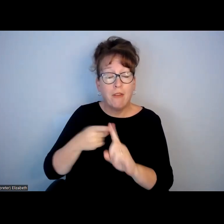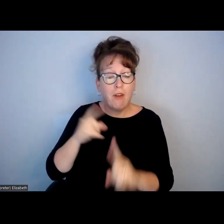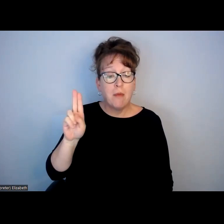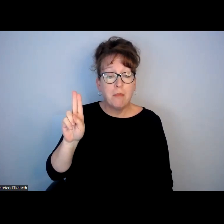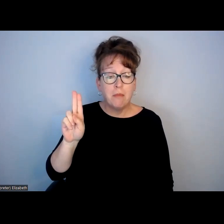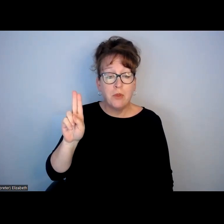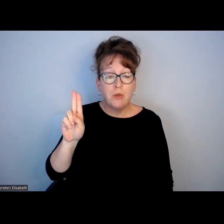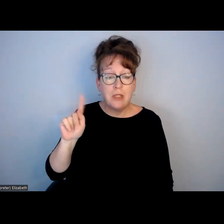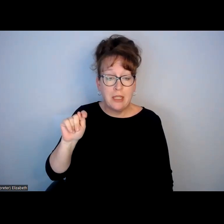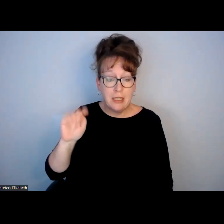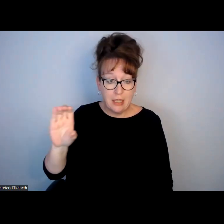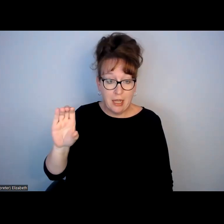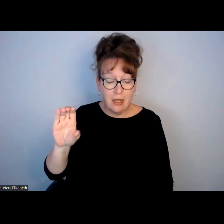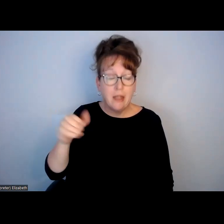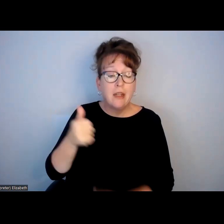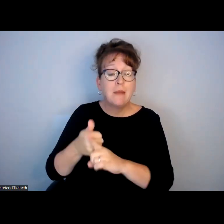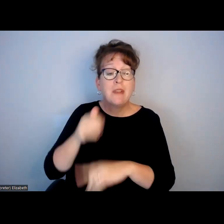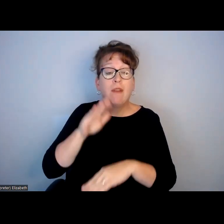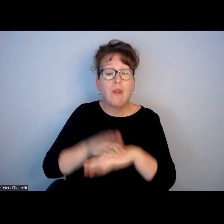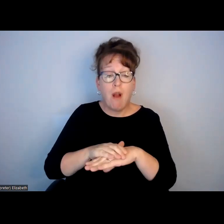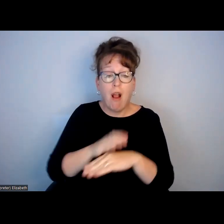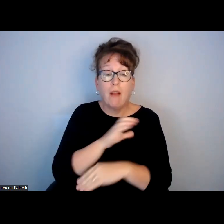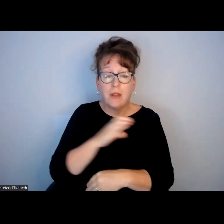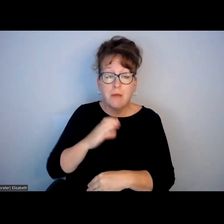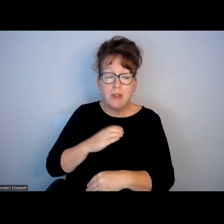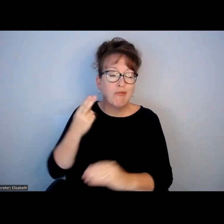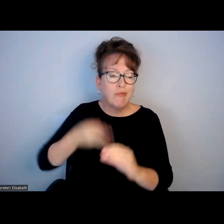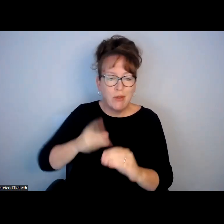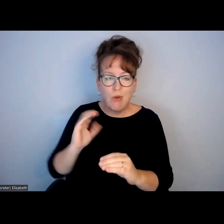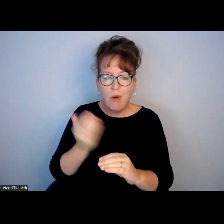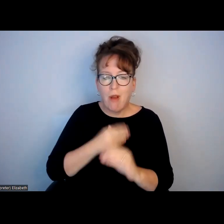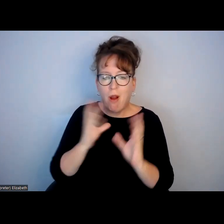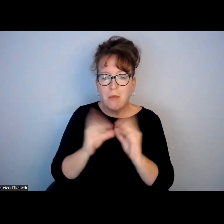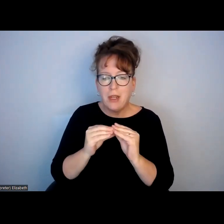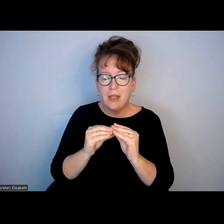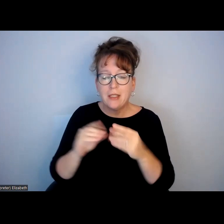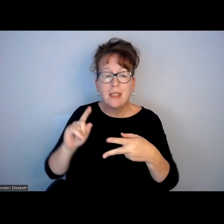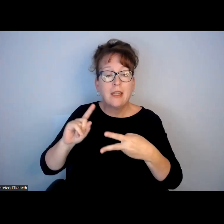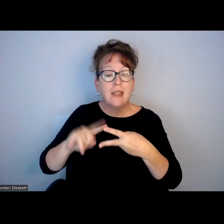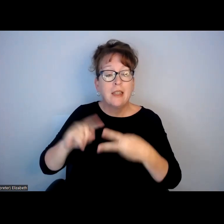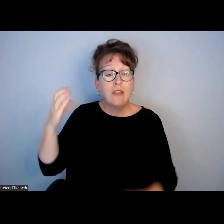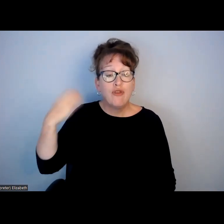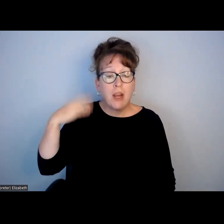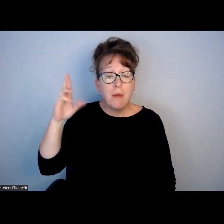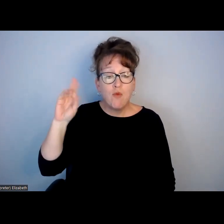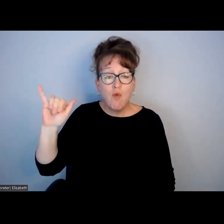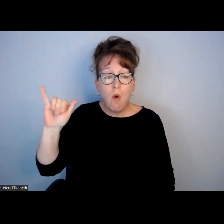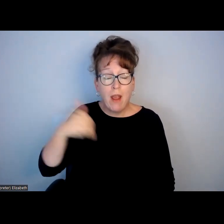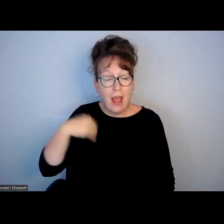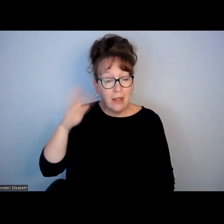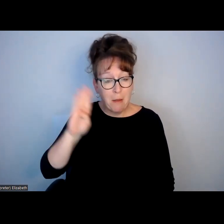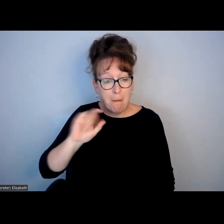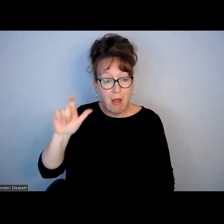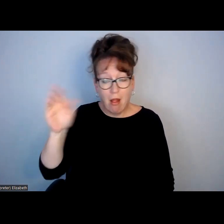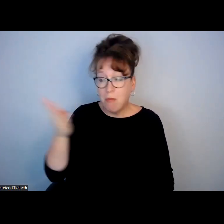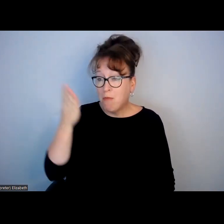are on the commission. So they sit in our meetings. Chairman Roy has a bill that he's proposed, and he's described it as sort of a